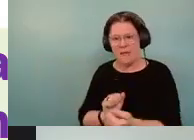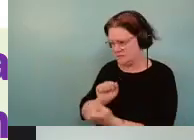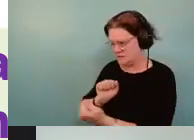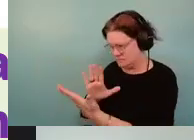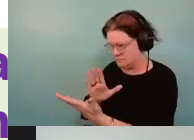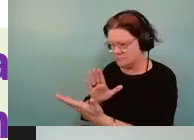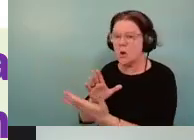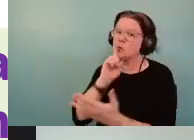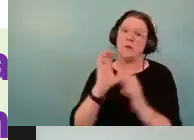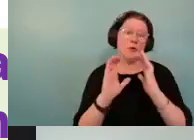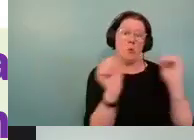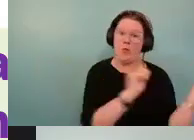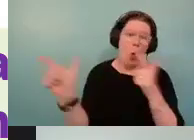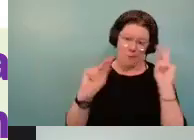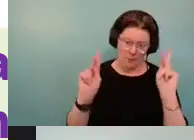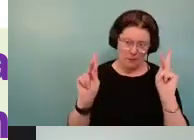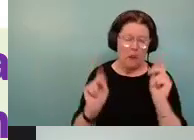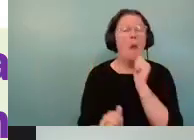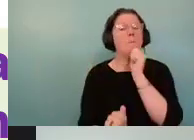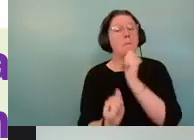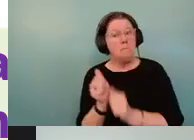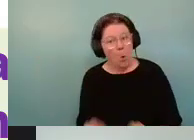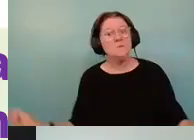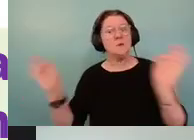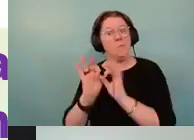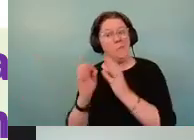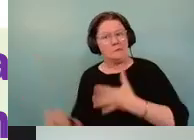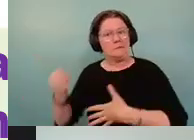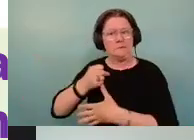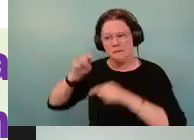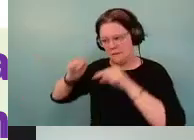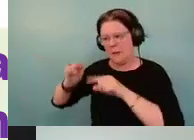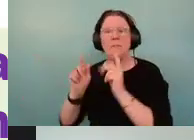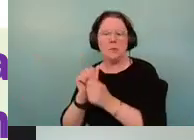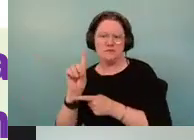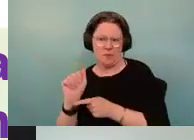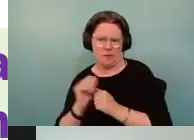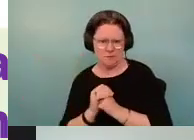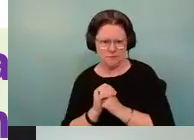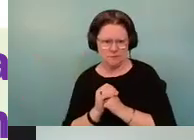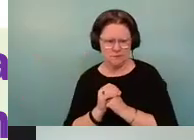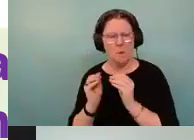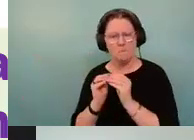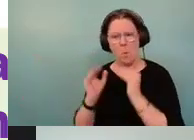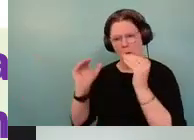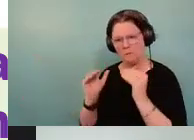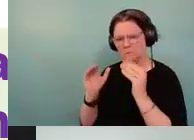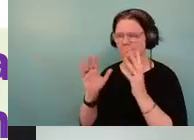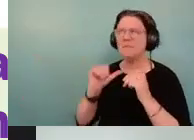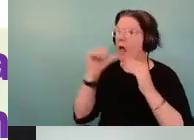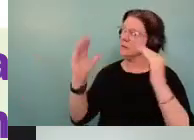with anybody, but specifically with people with disabilities, putting it in a format that they